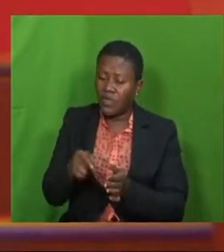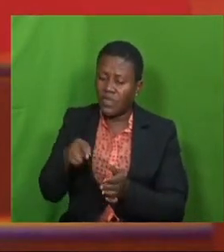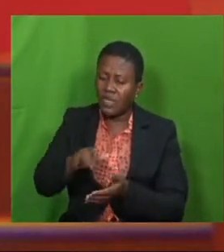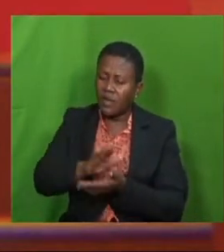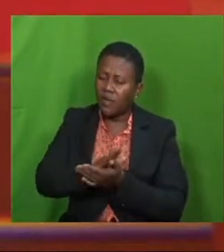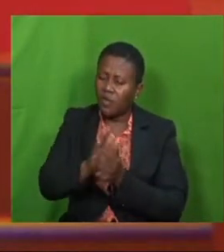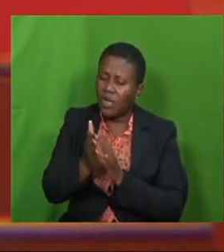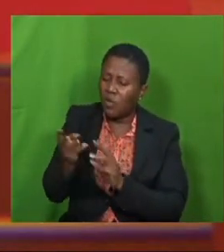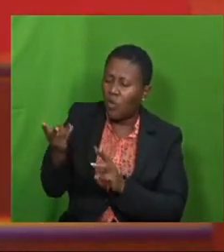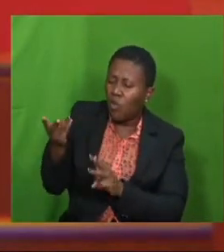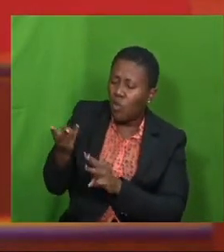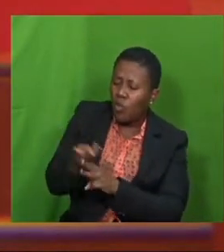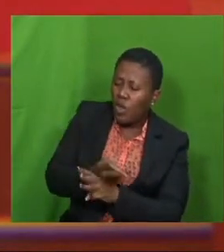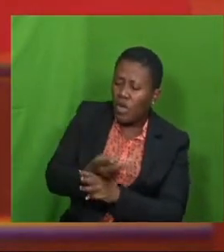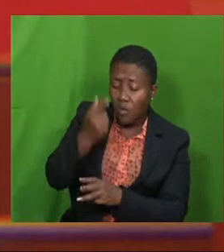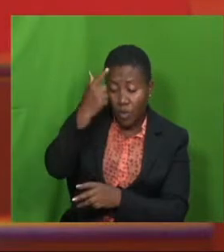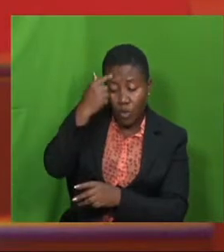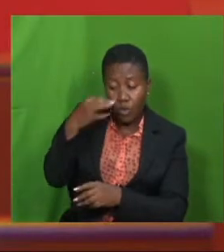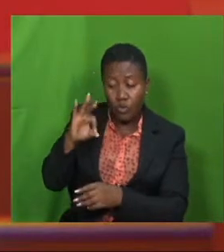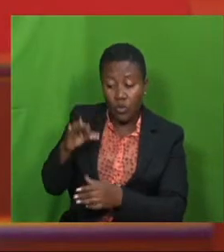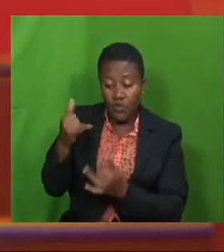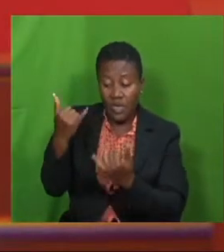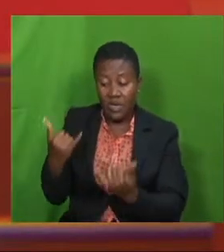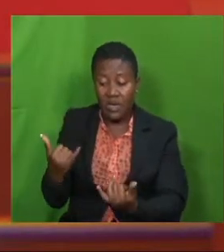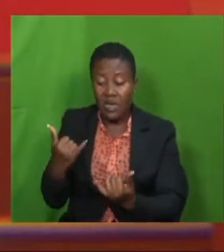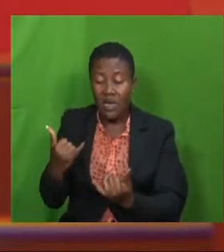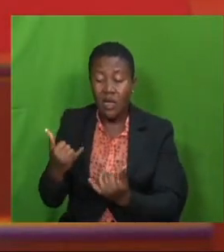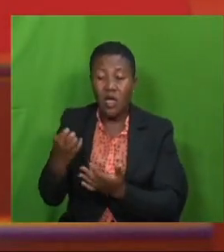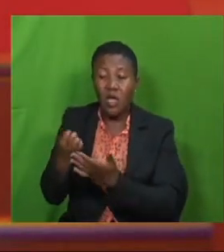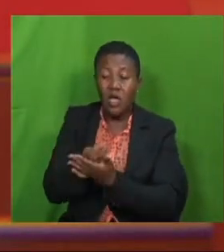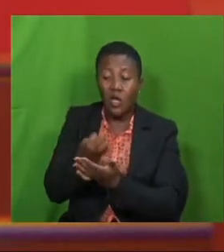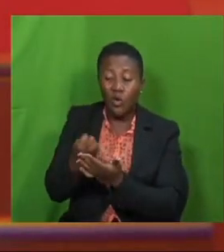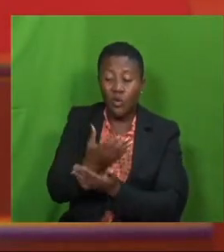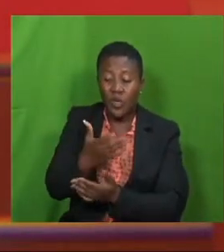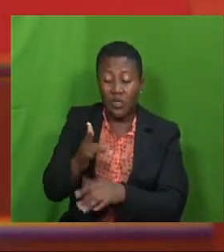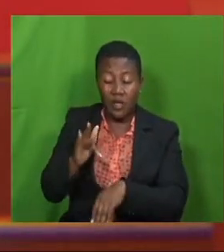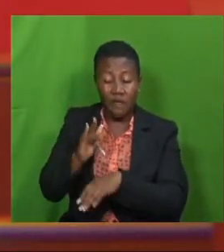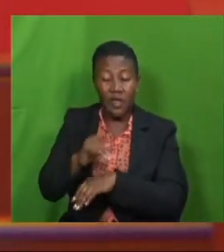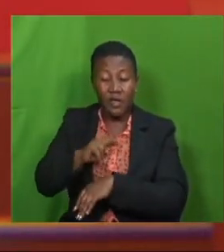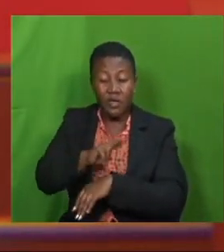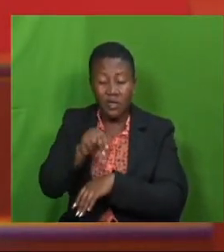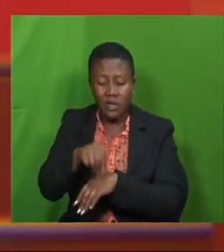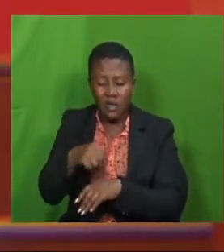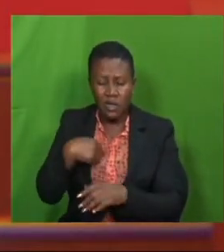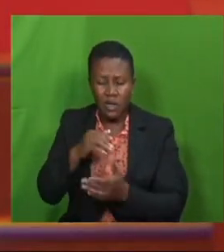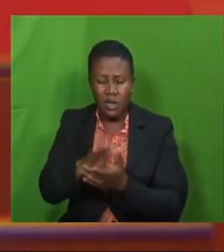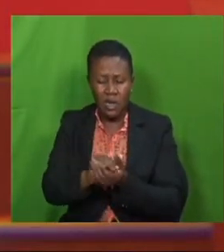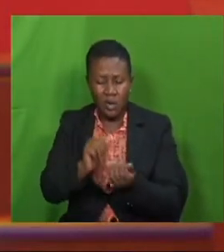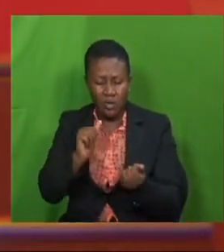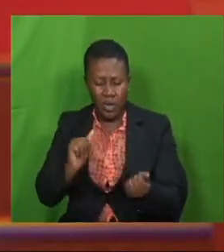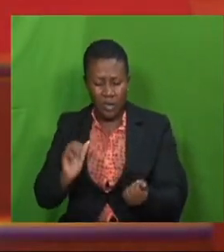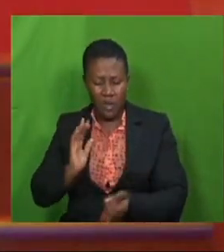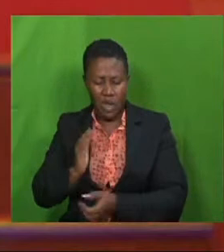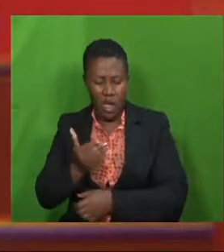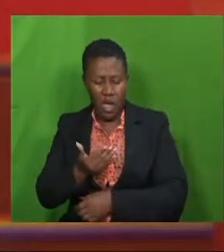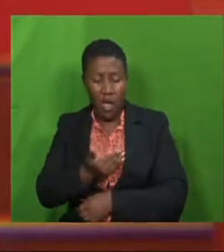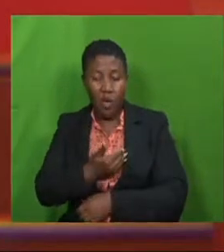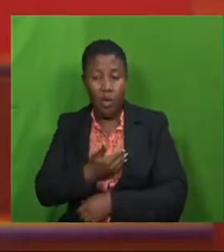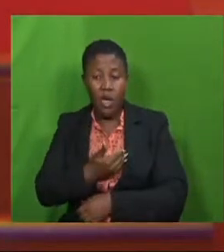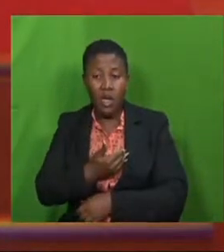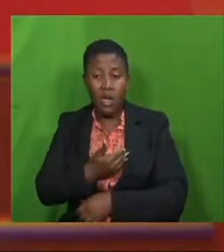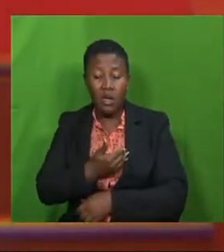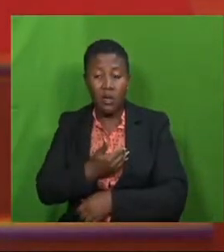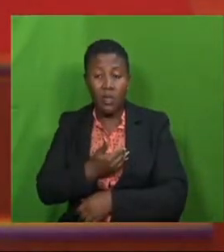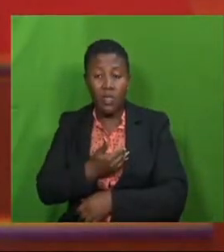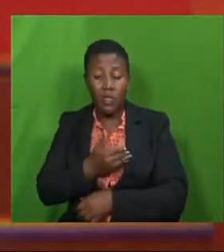current economic difficulties confronting the nation. I believe our utmost priority as